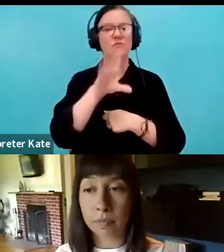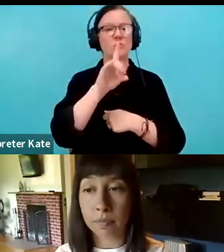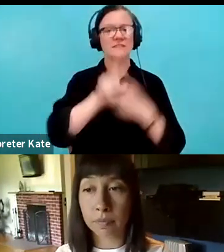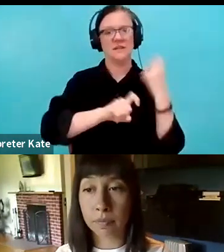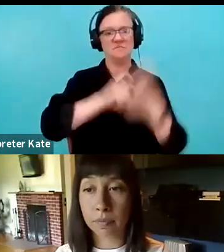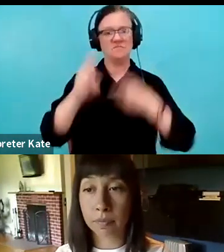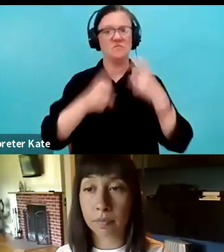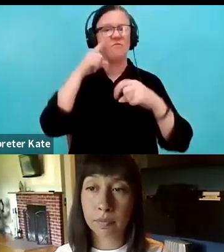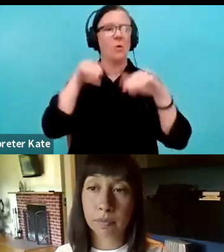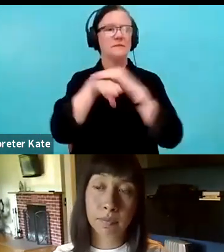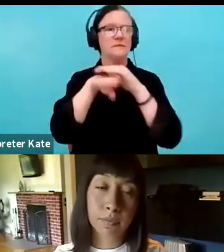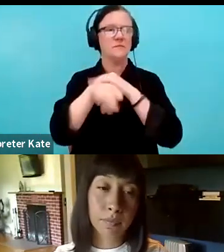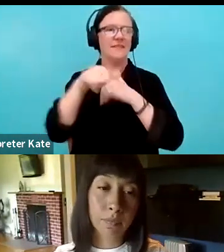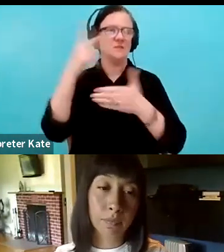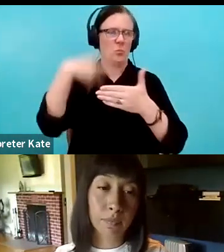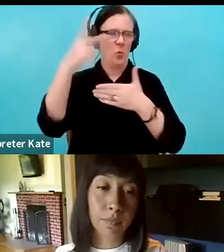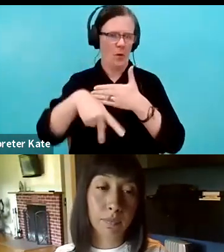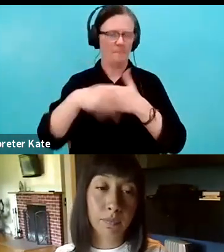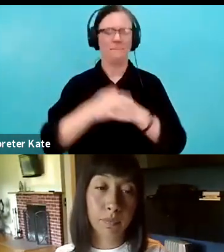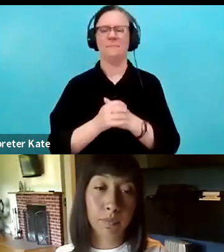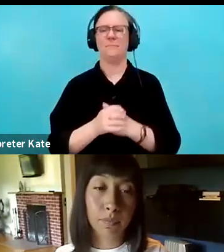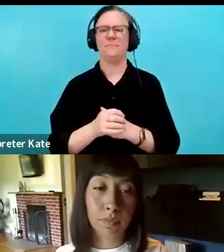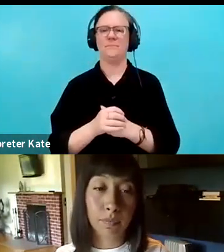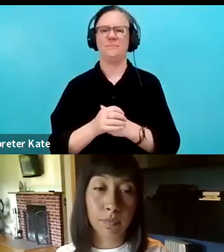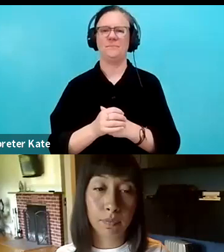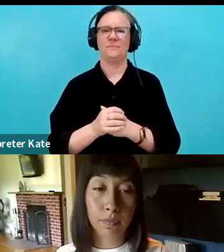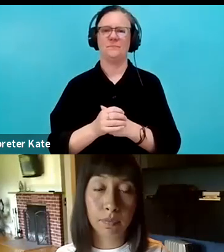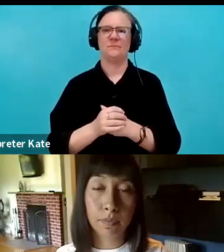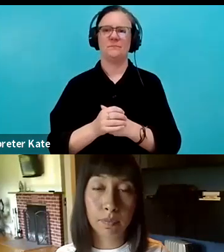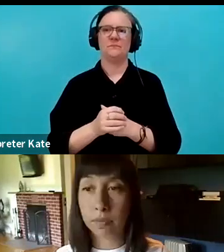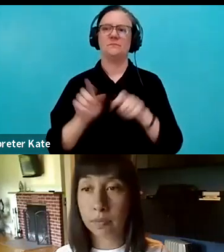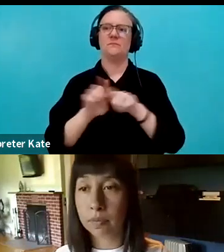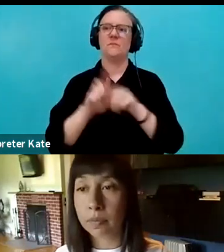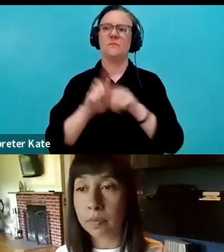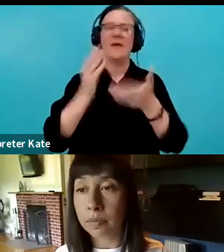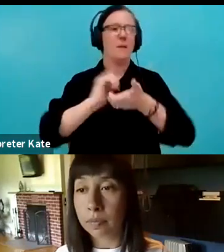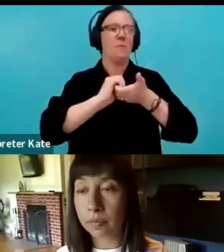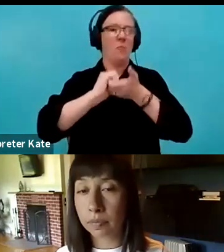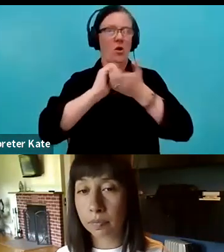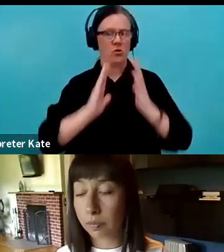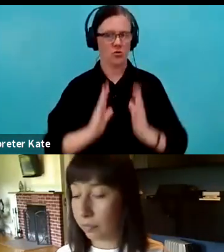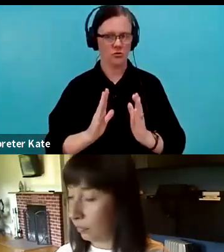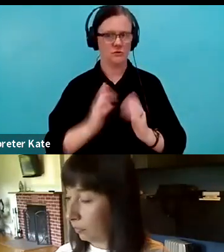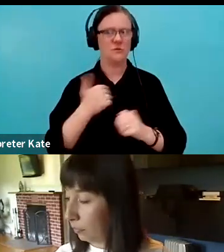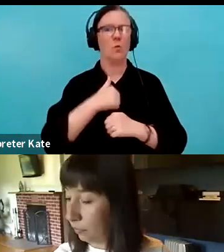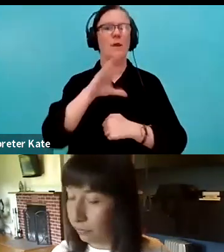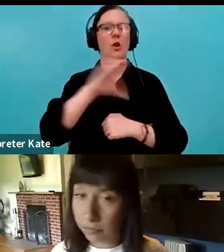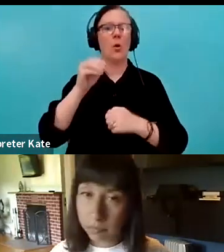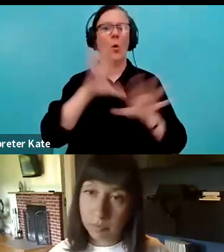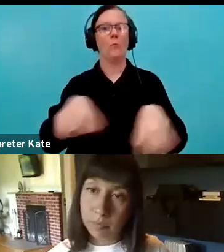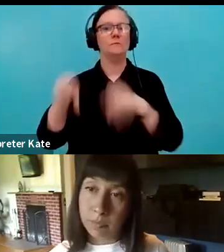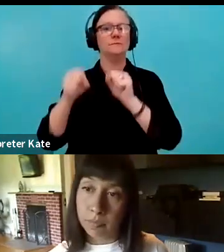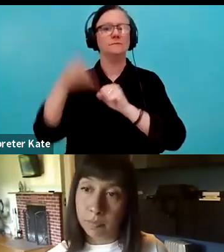the accessibility of this program and series. I also want to thank today's partners. This event is co-presented by the